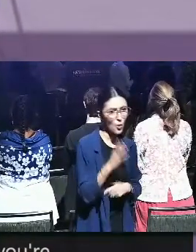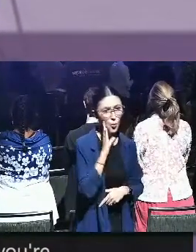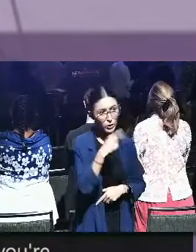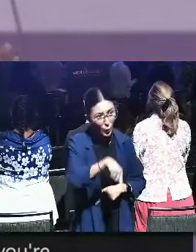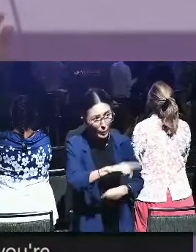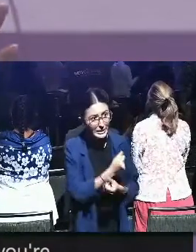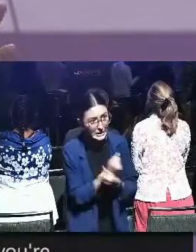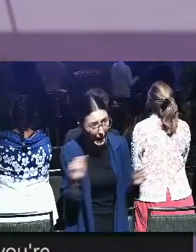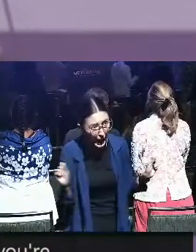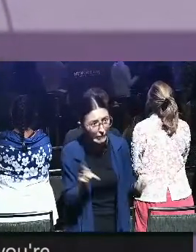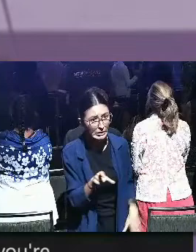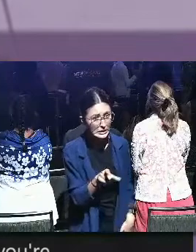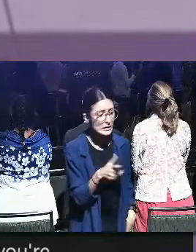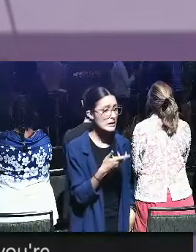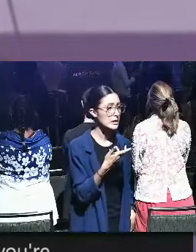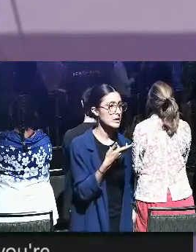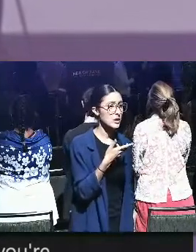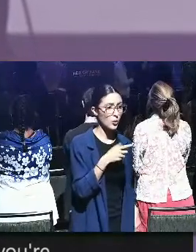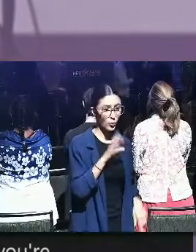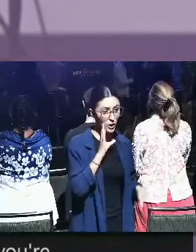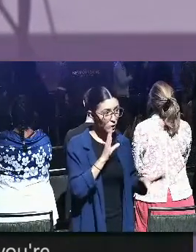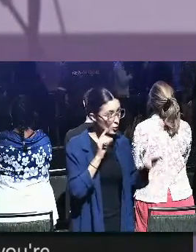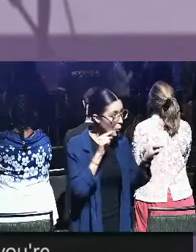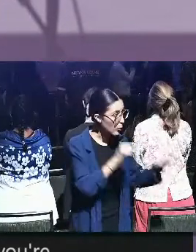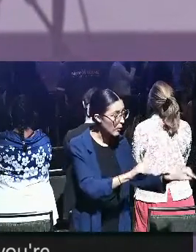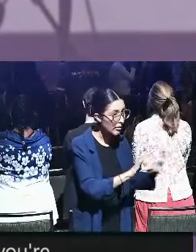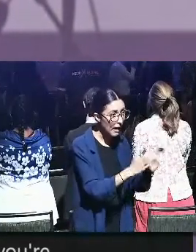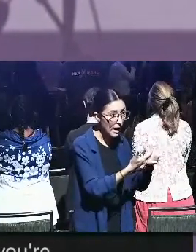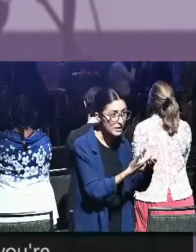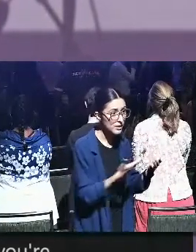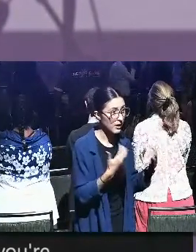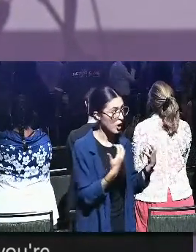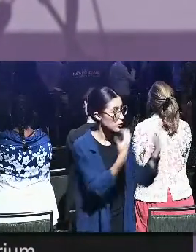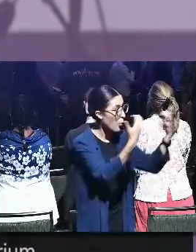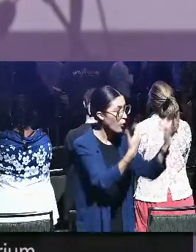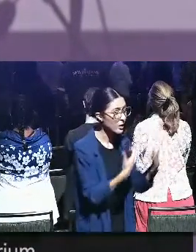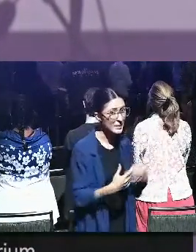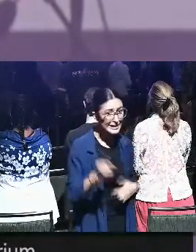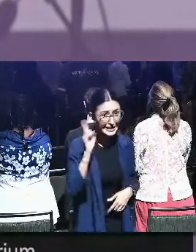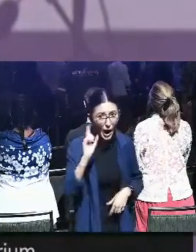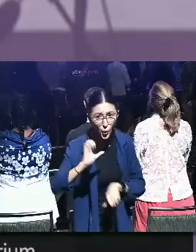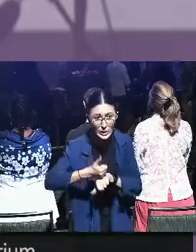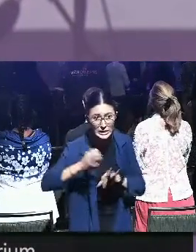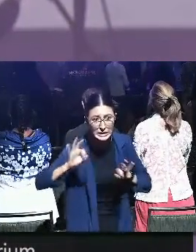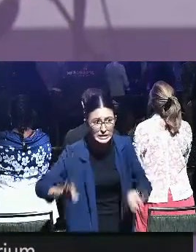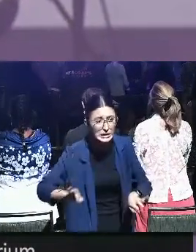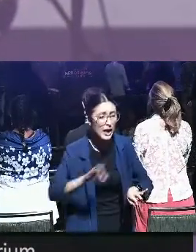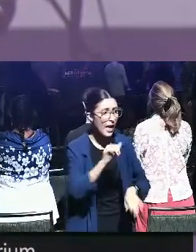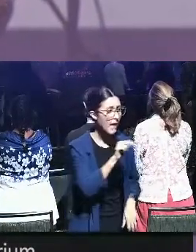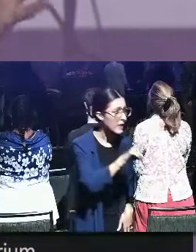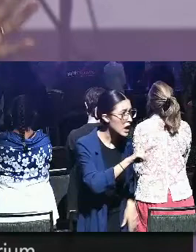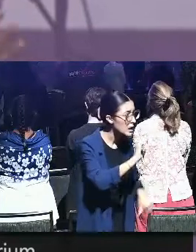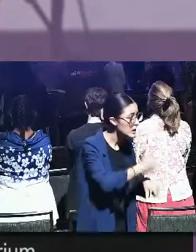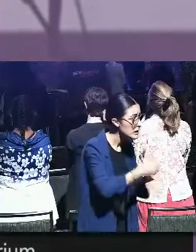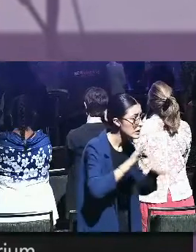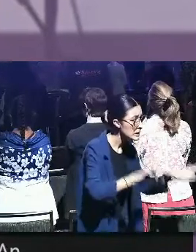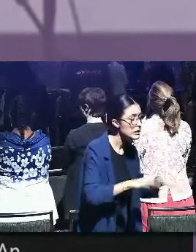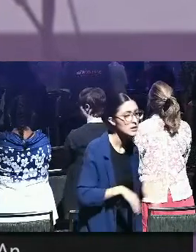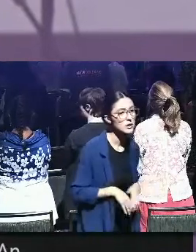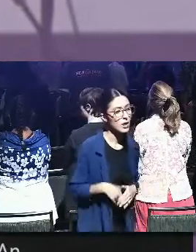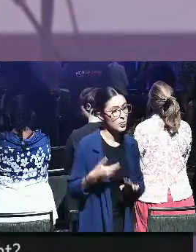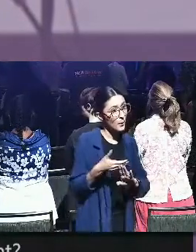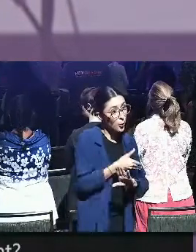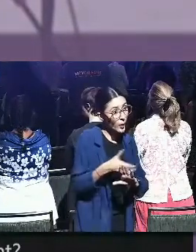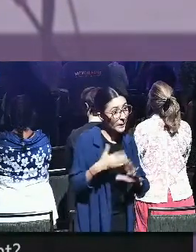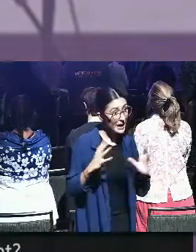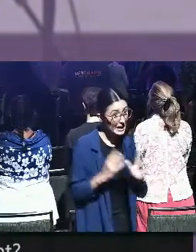a class, an auditorium? Will there be sound? Will there be AV? He thought about the pre-meetings you might go